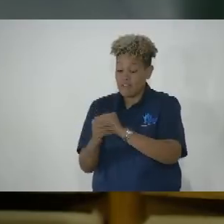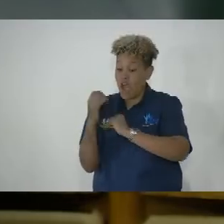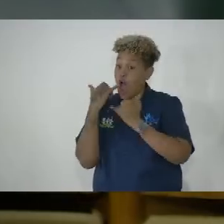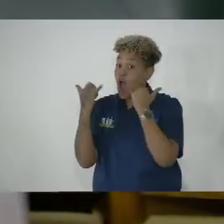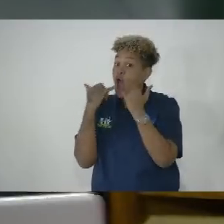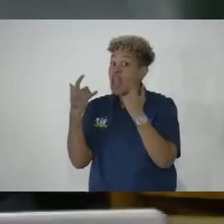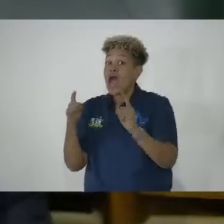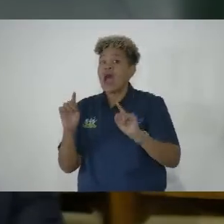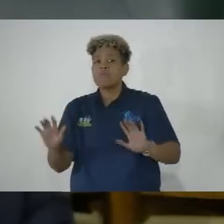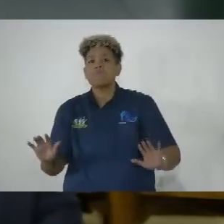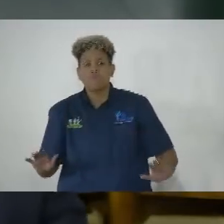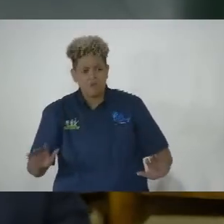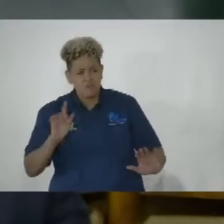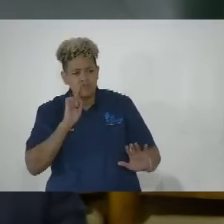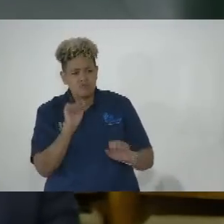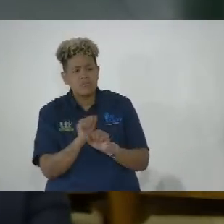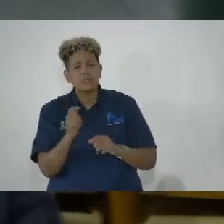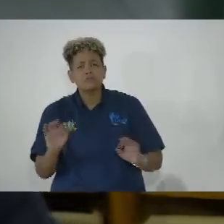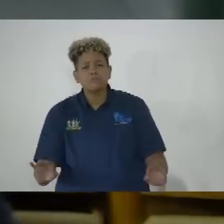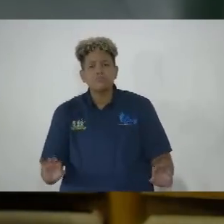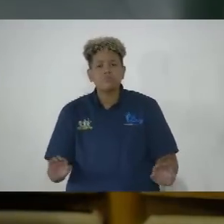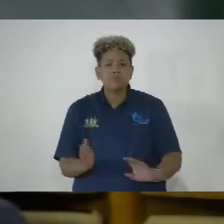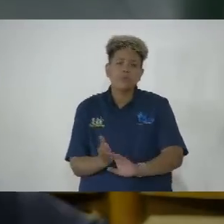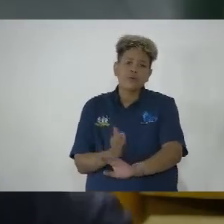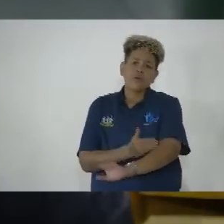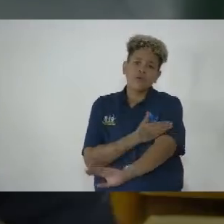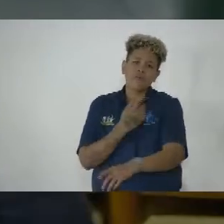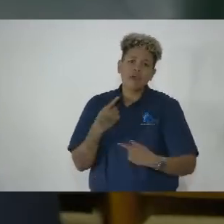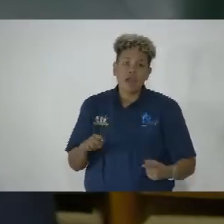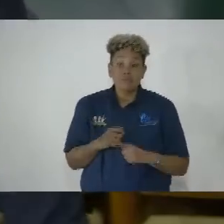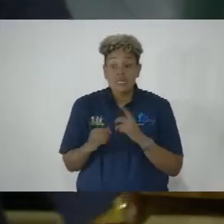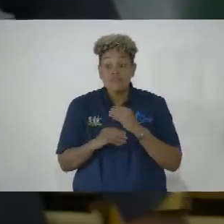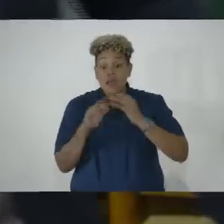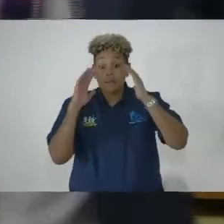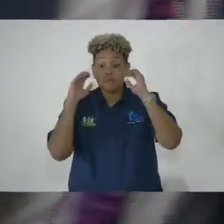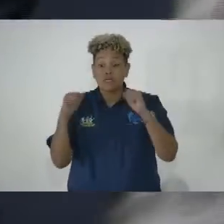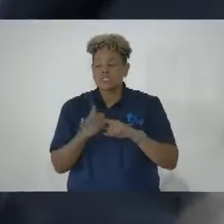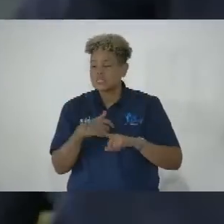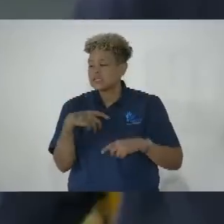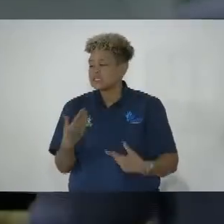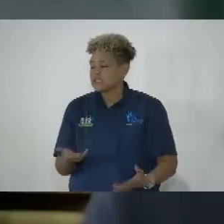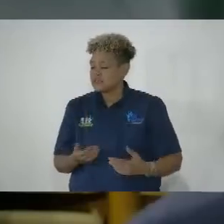lines is that much greater. Mr. President,